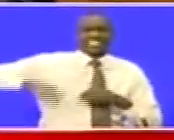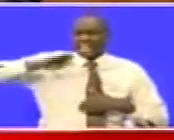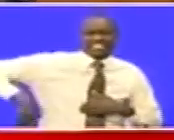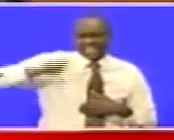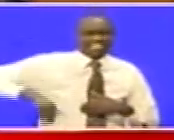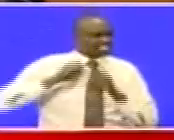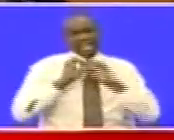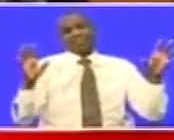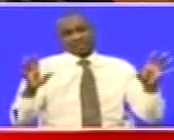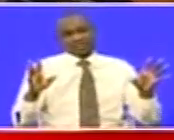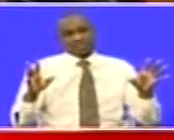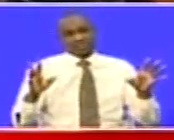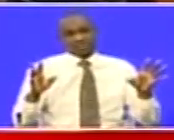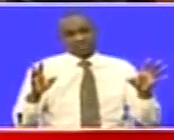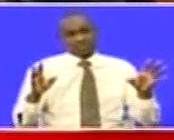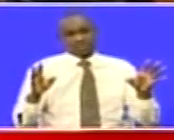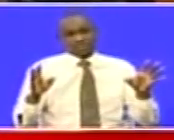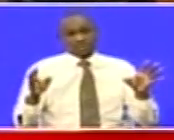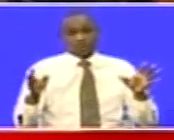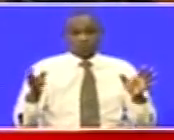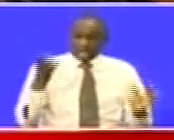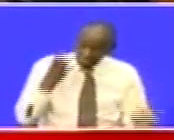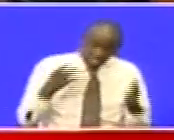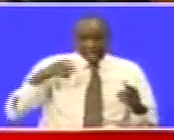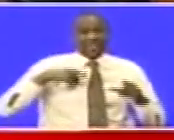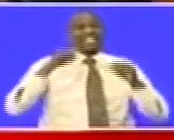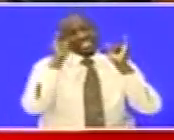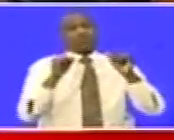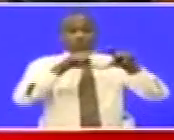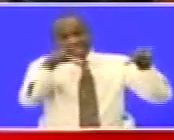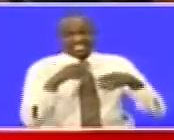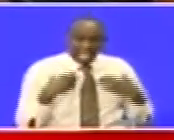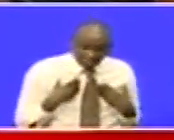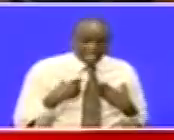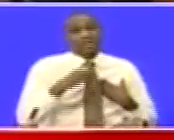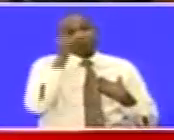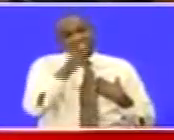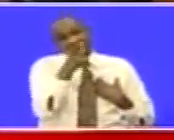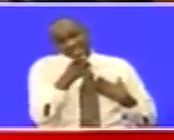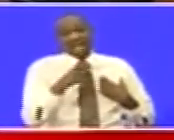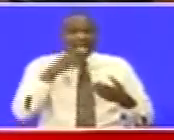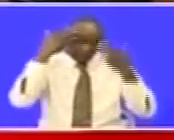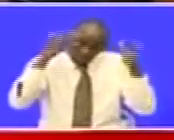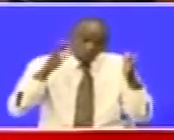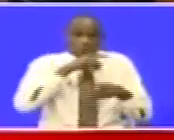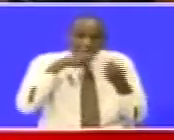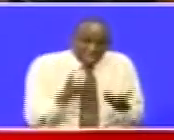that whatsoever. As and when a neutral bench is constituted, wherever that might be,